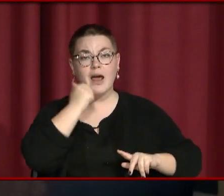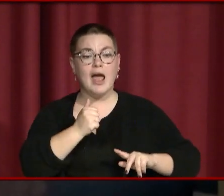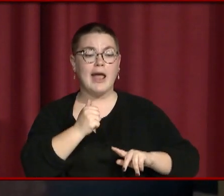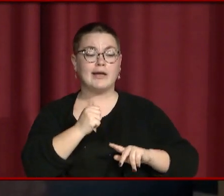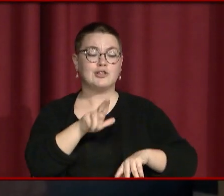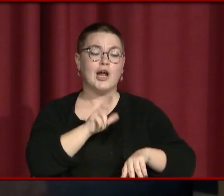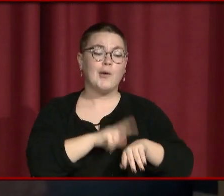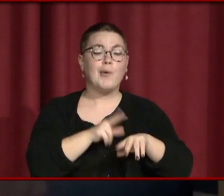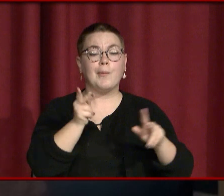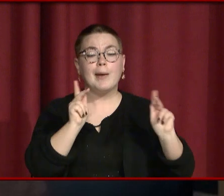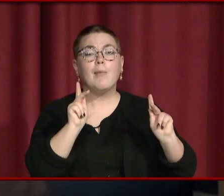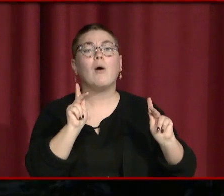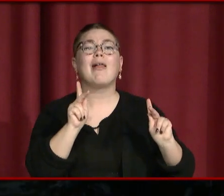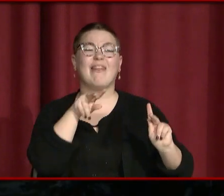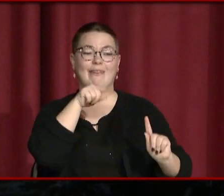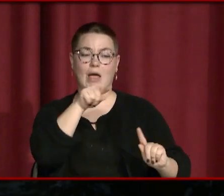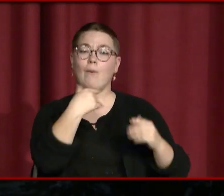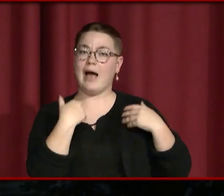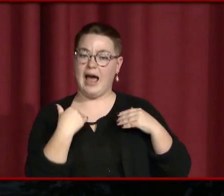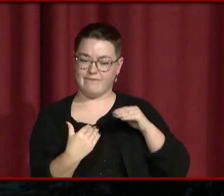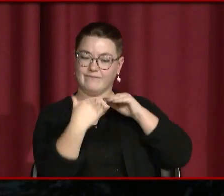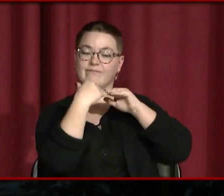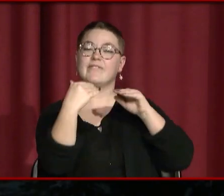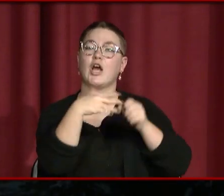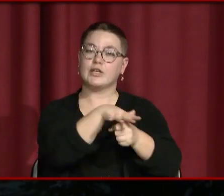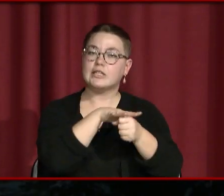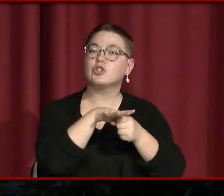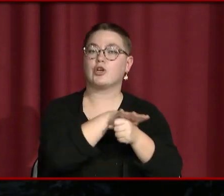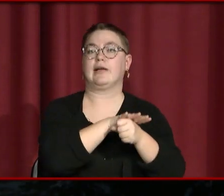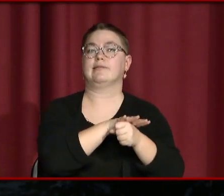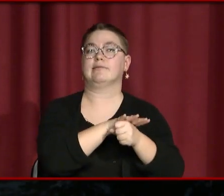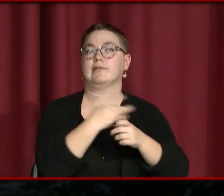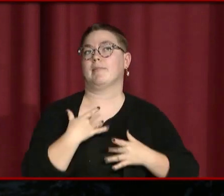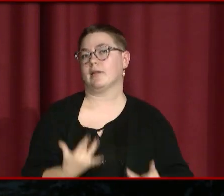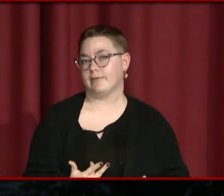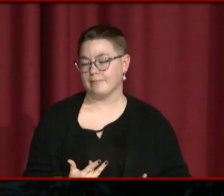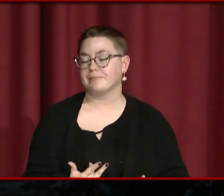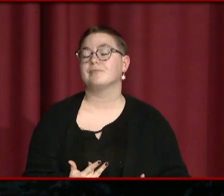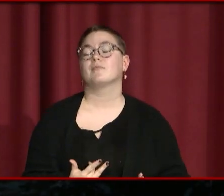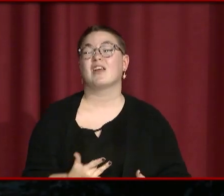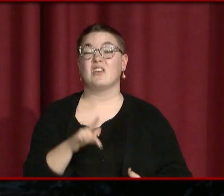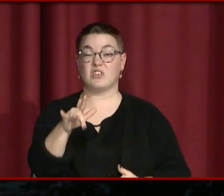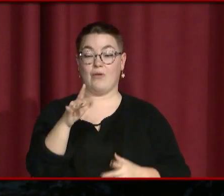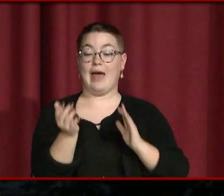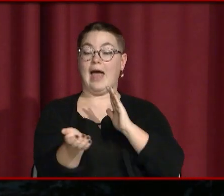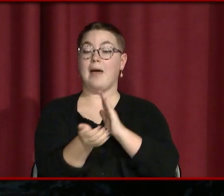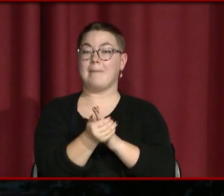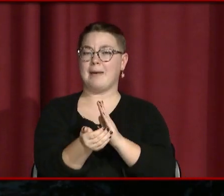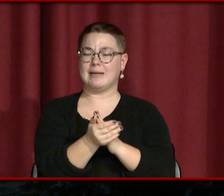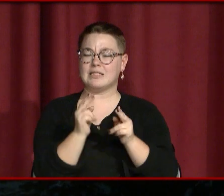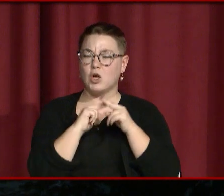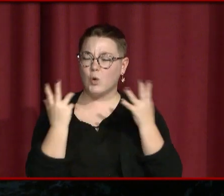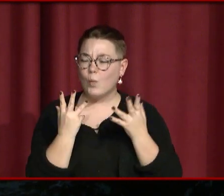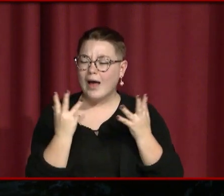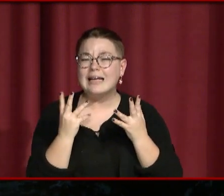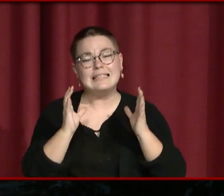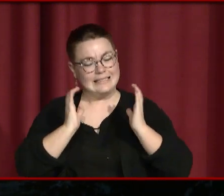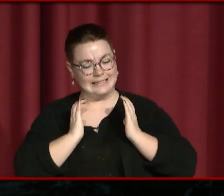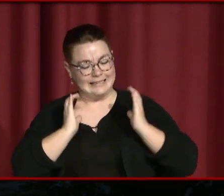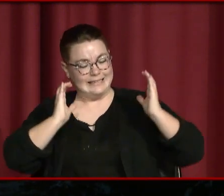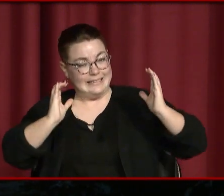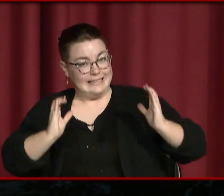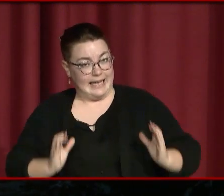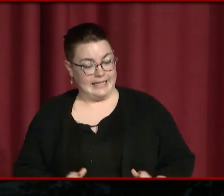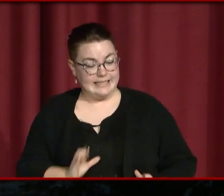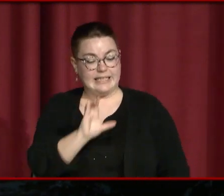districts. So then this initiative, and the name of it is Citizens Not Politicians, that's